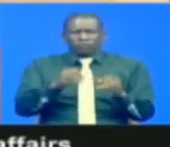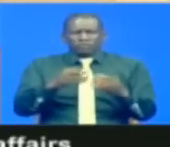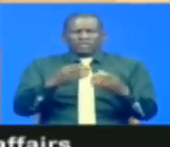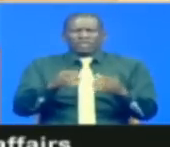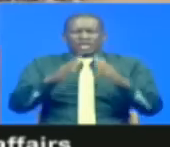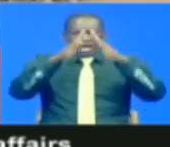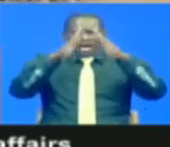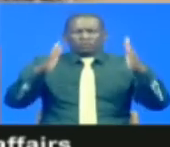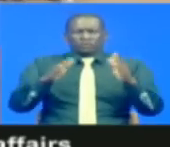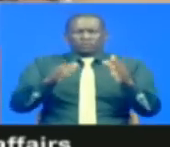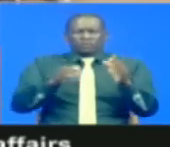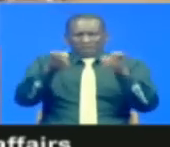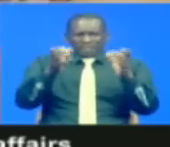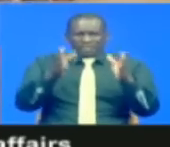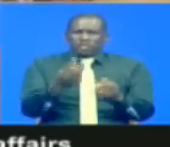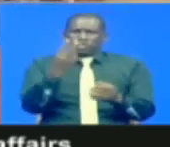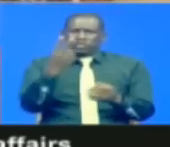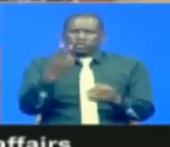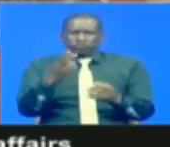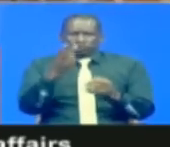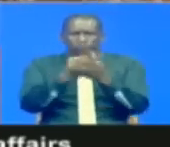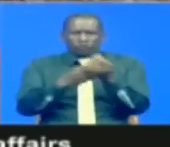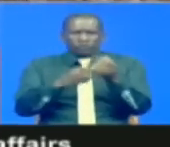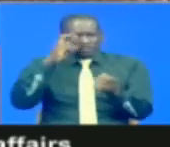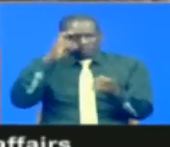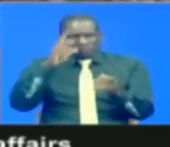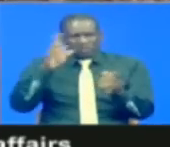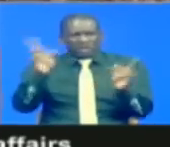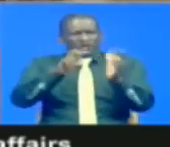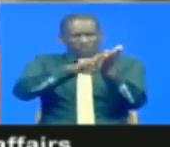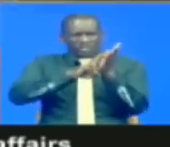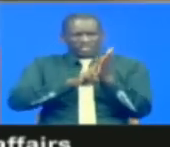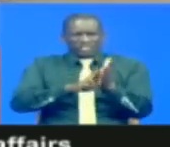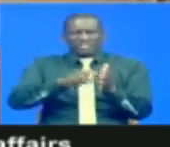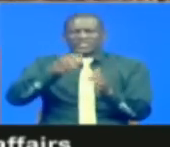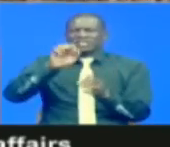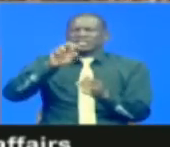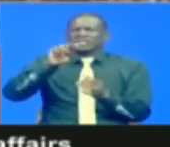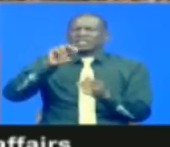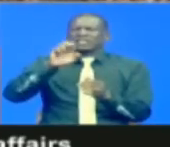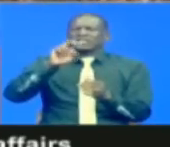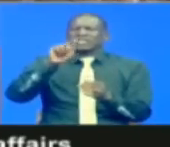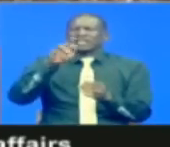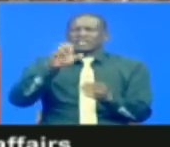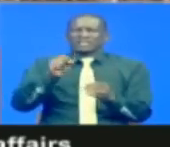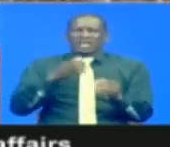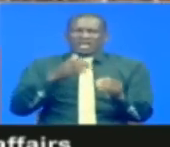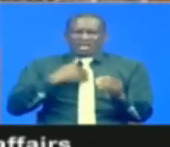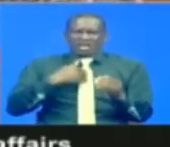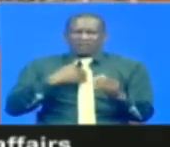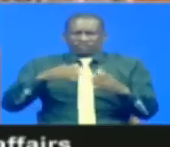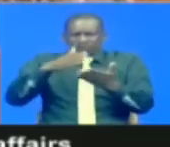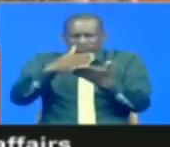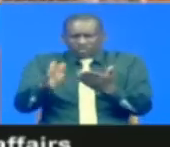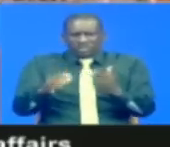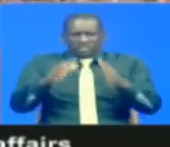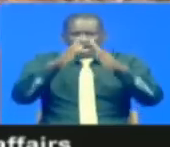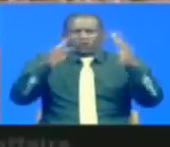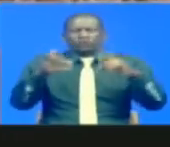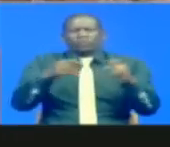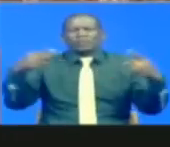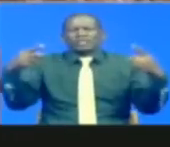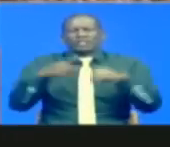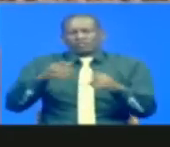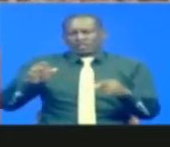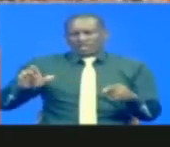block managers. The two suspects are not registered tenants and had only leased the house from a different lady who the